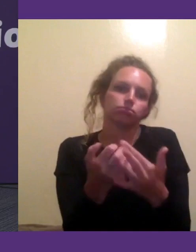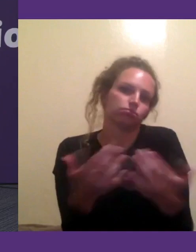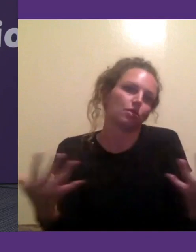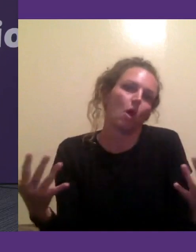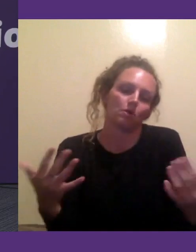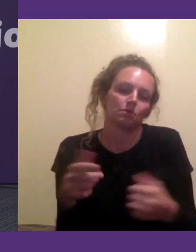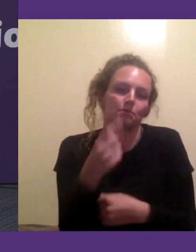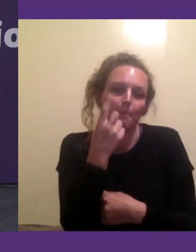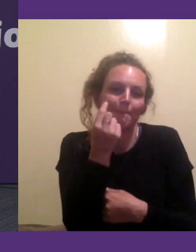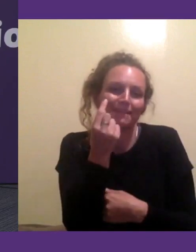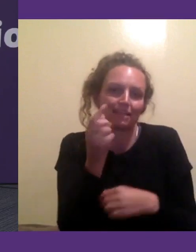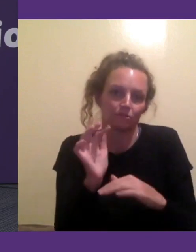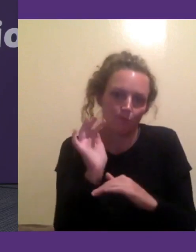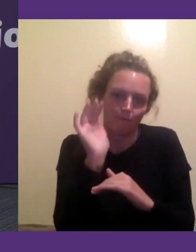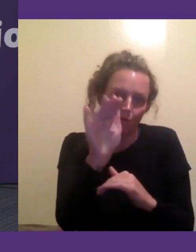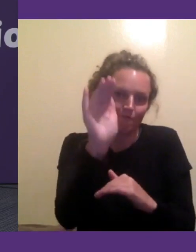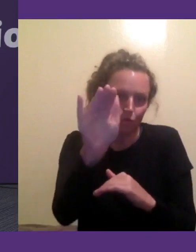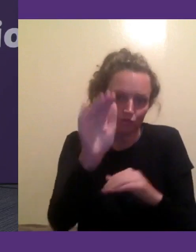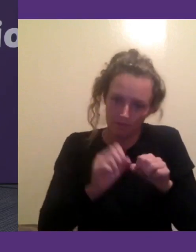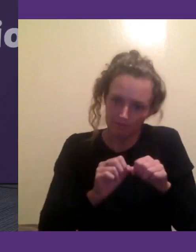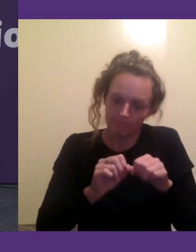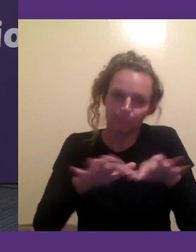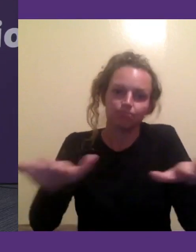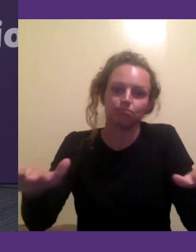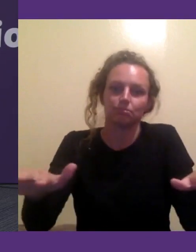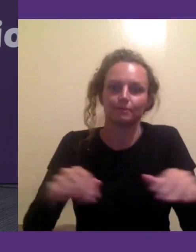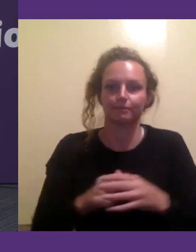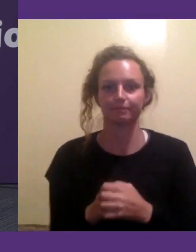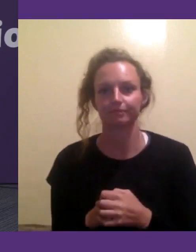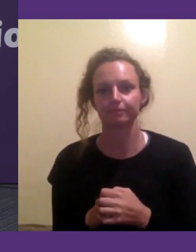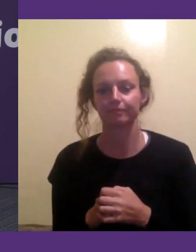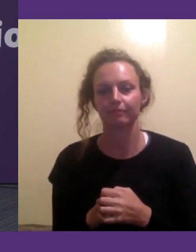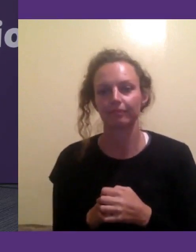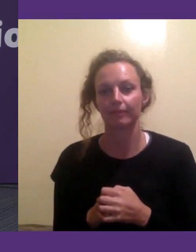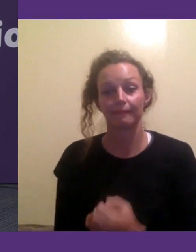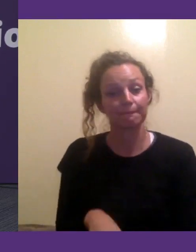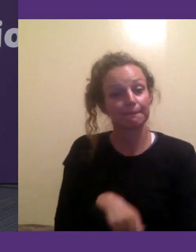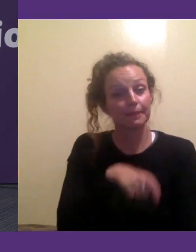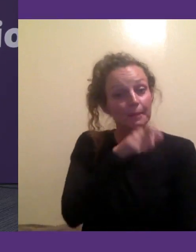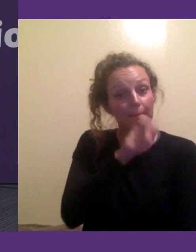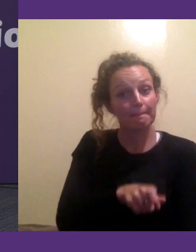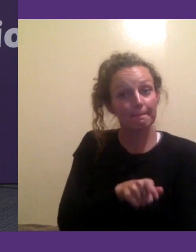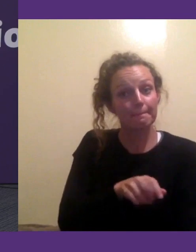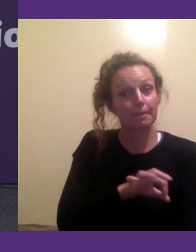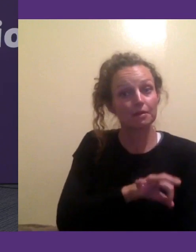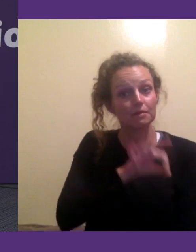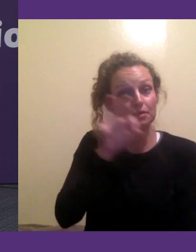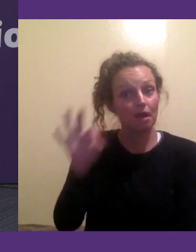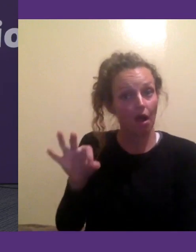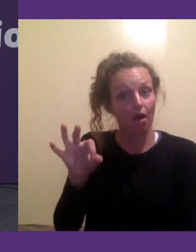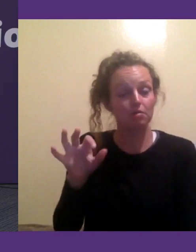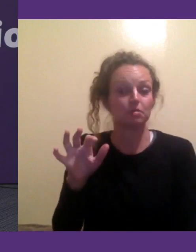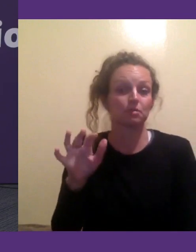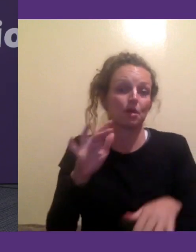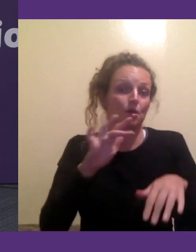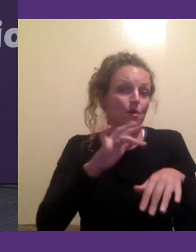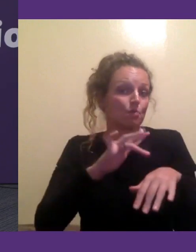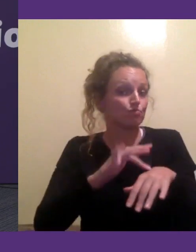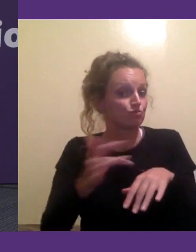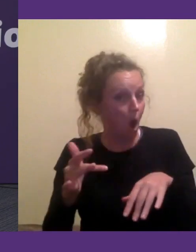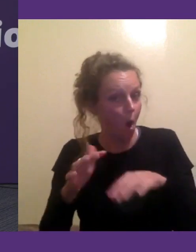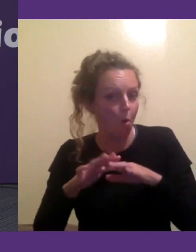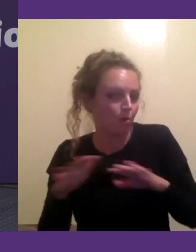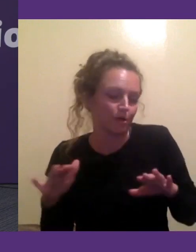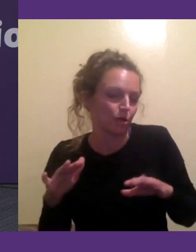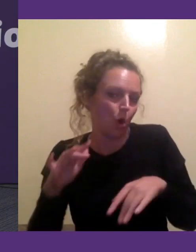various times. Actually, somebody's asked about the pro and the non-pro tools. I guess part of what's happening anyway is that the